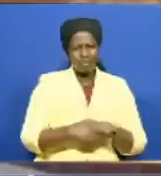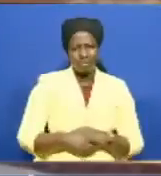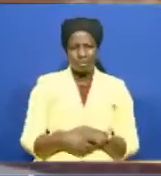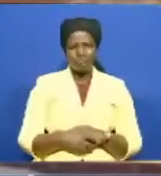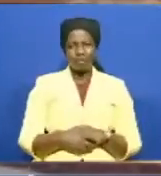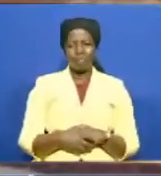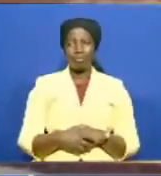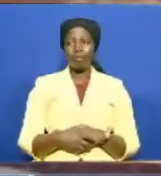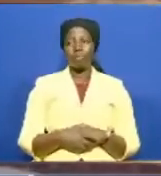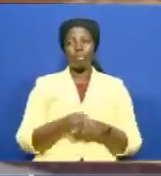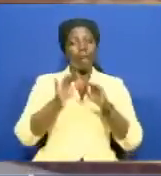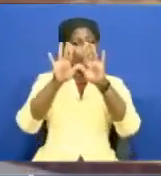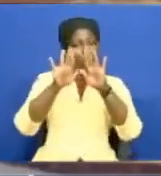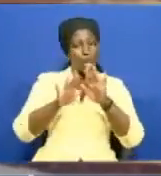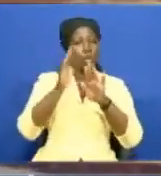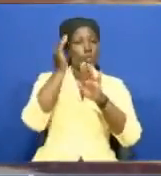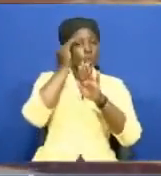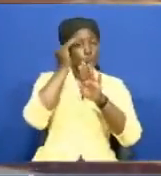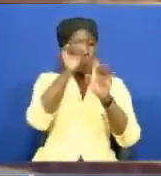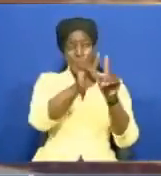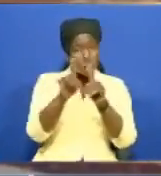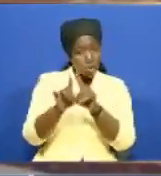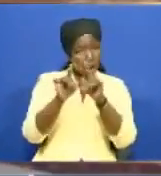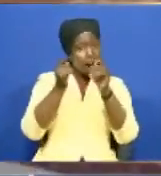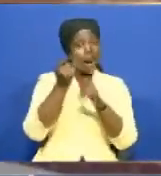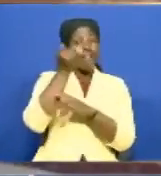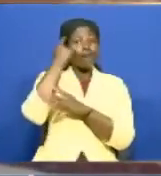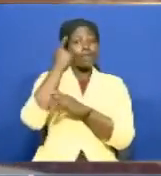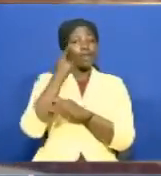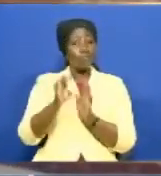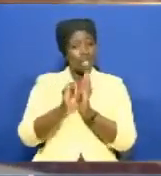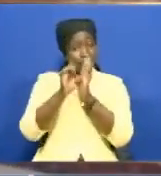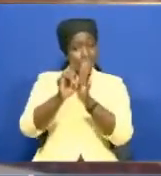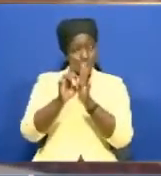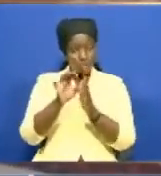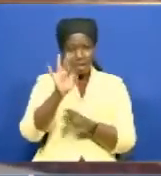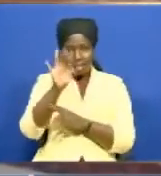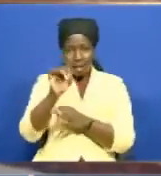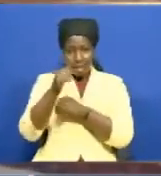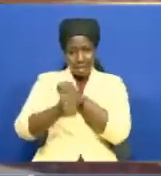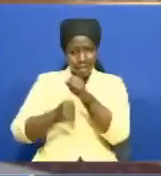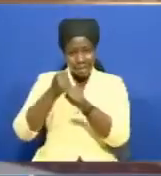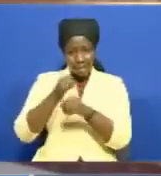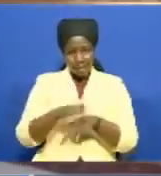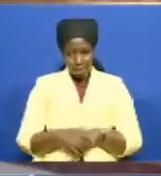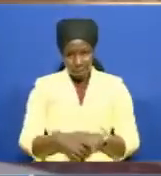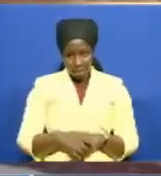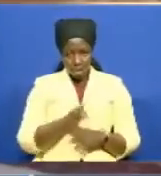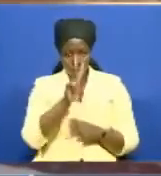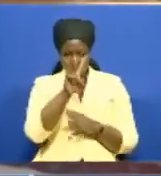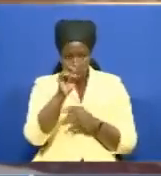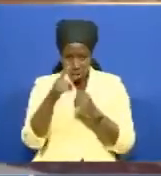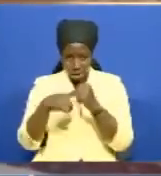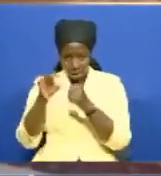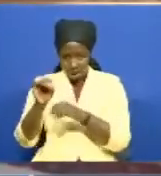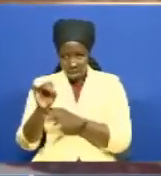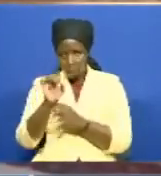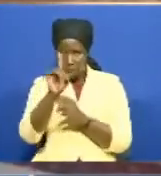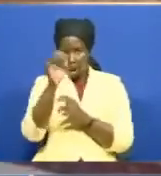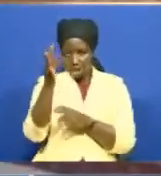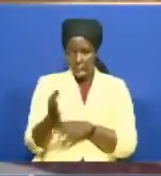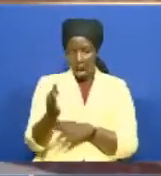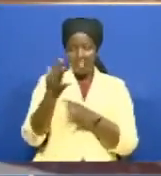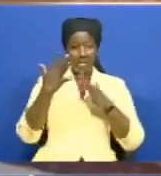and understand, for example, that only in 30 years, in 2050, one-third of the